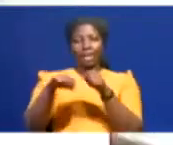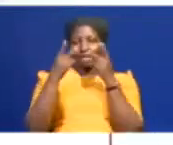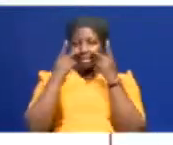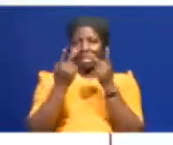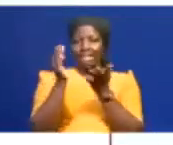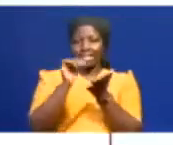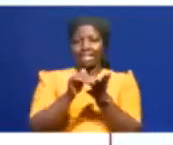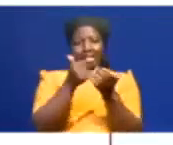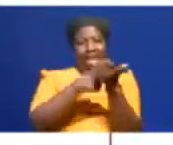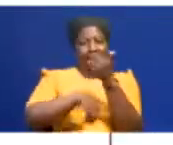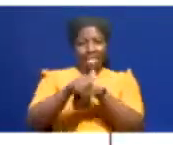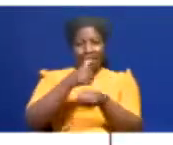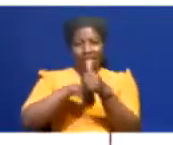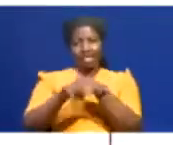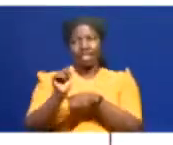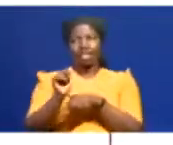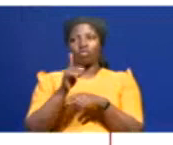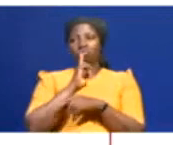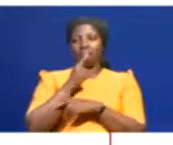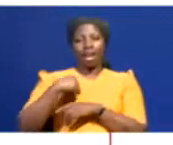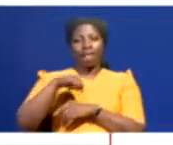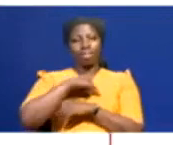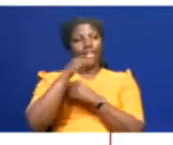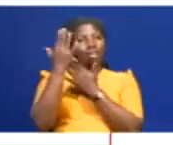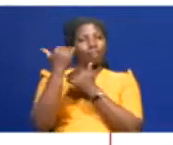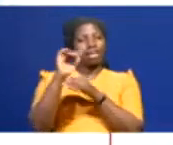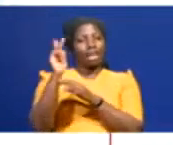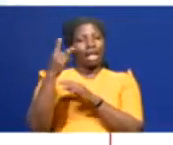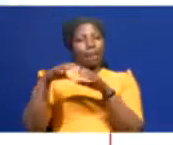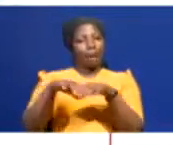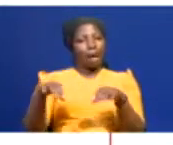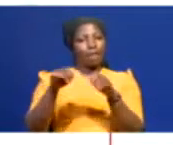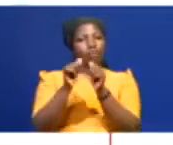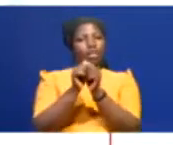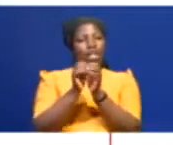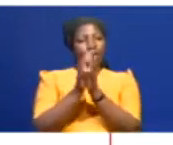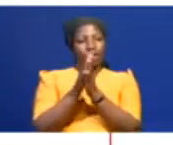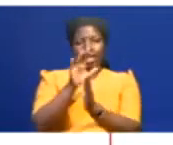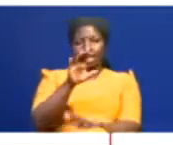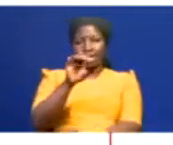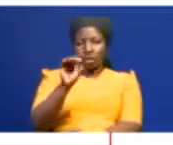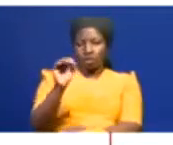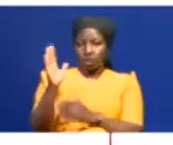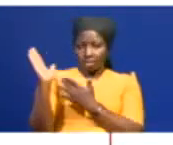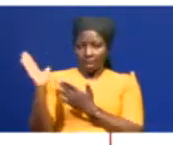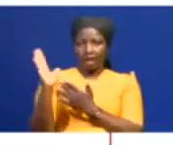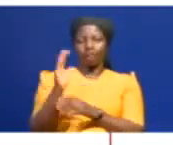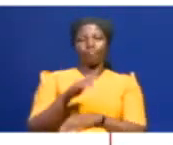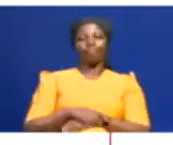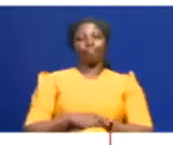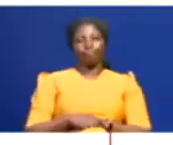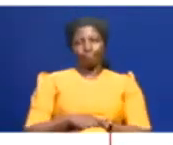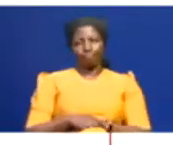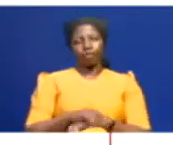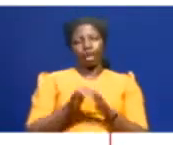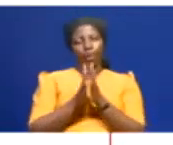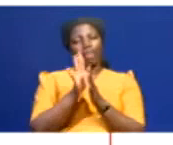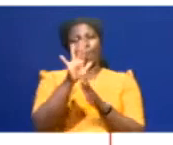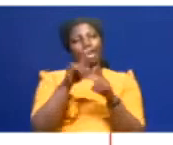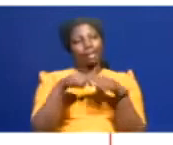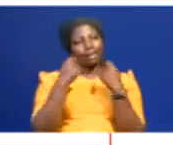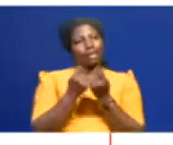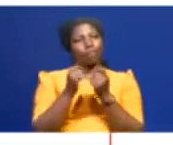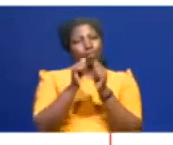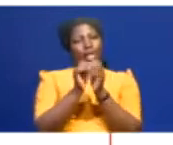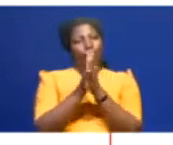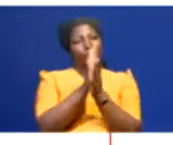again activities. So we expect Kenya Pipeline, and the CEO is here, Joe Sang, with his team and the